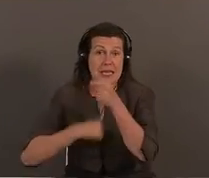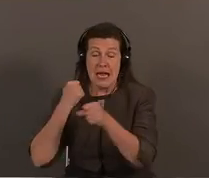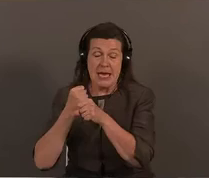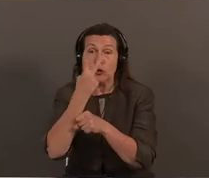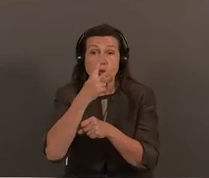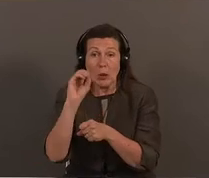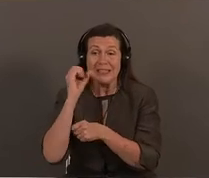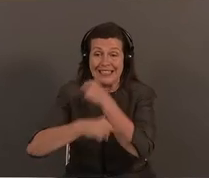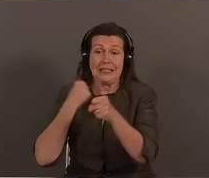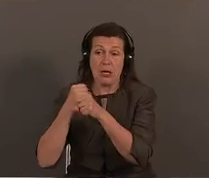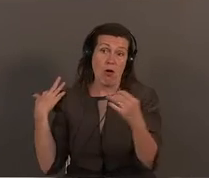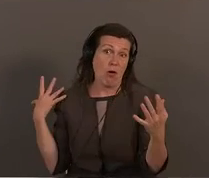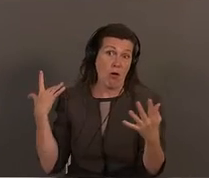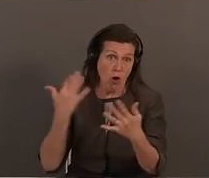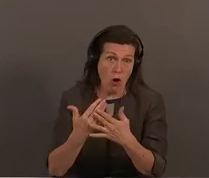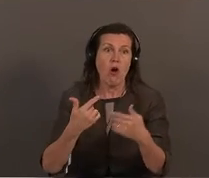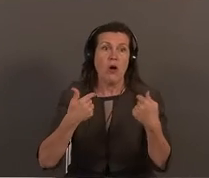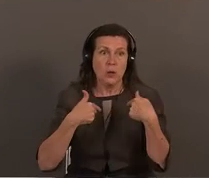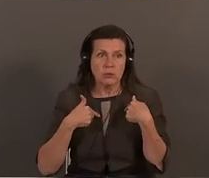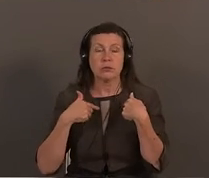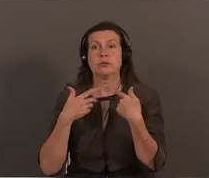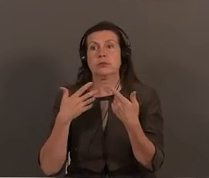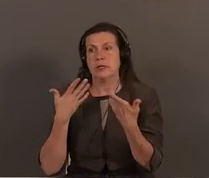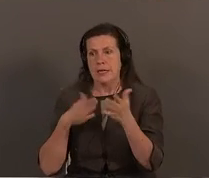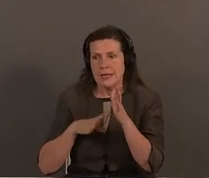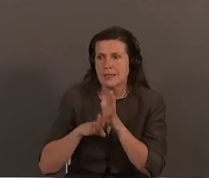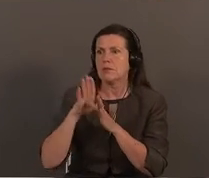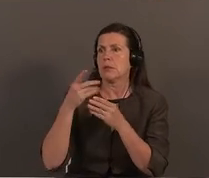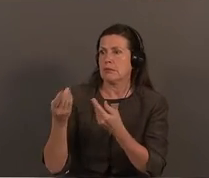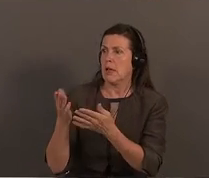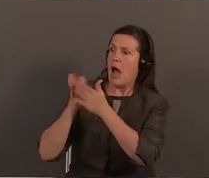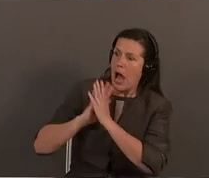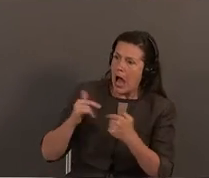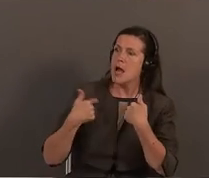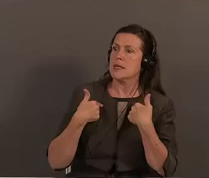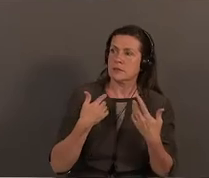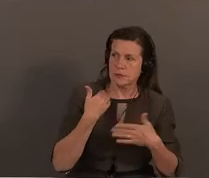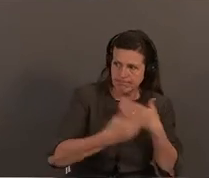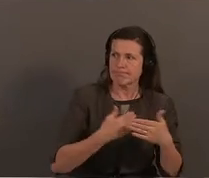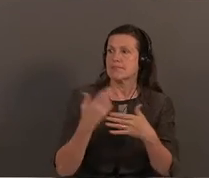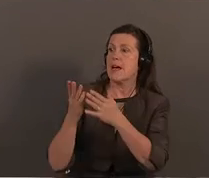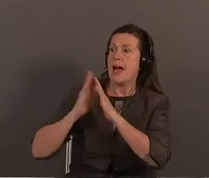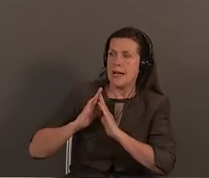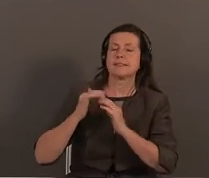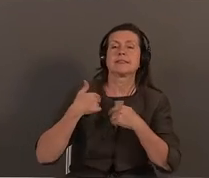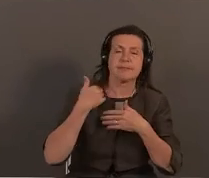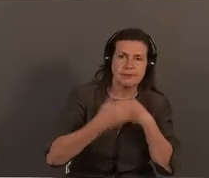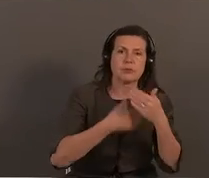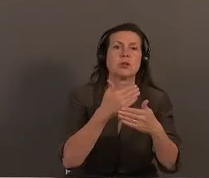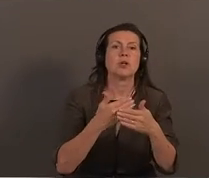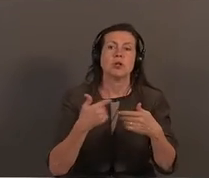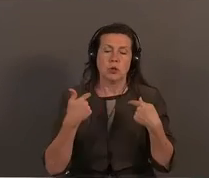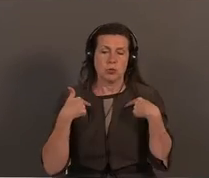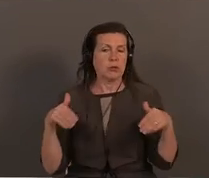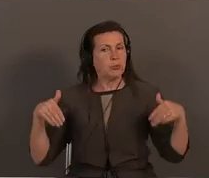That was what the European institutions asked us to do. We are fostering net neutrality also. We